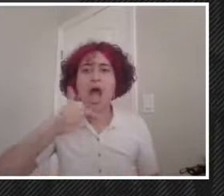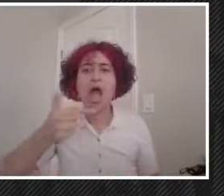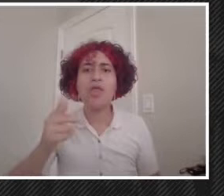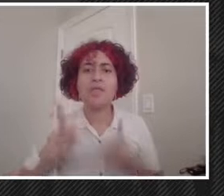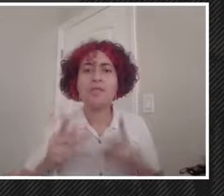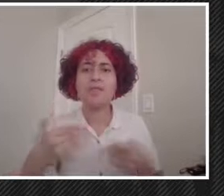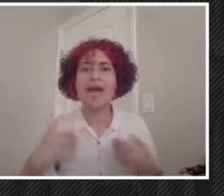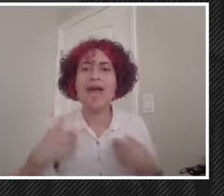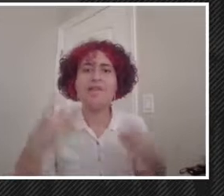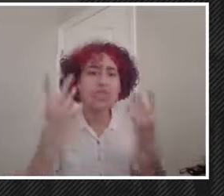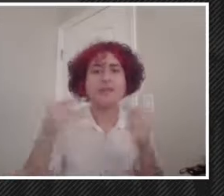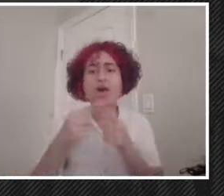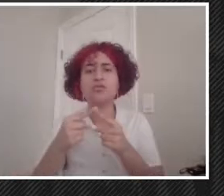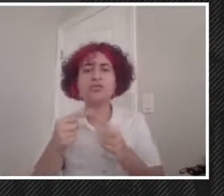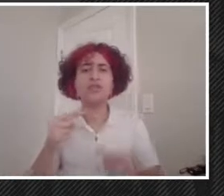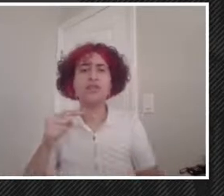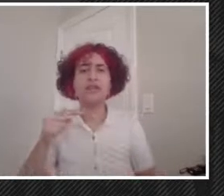Lee?